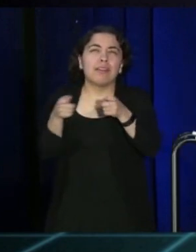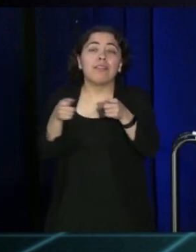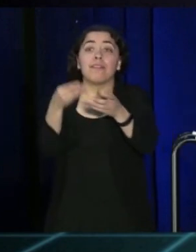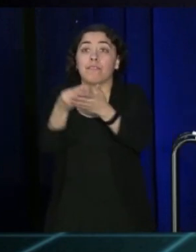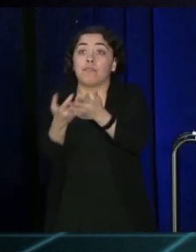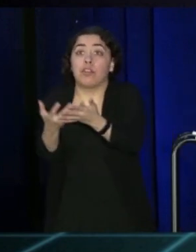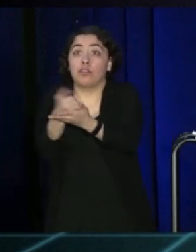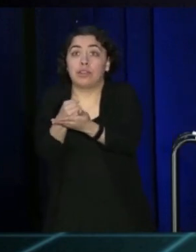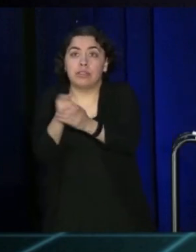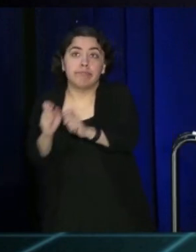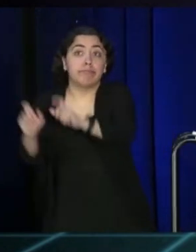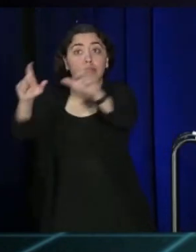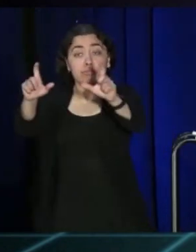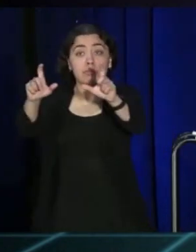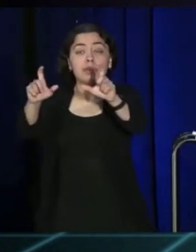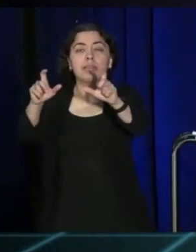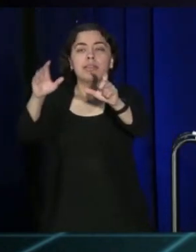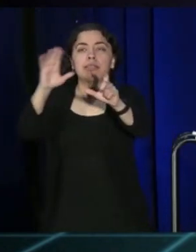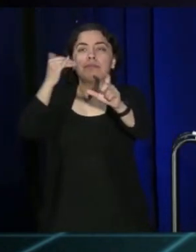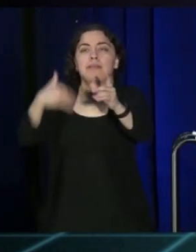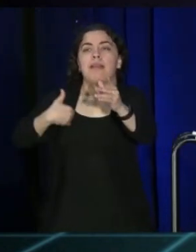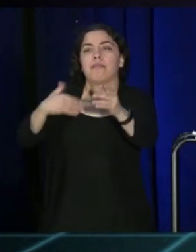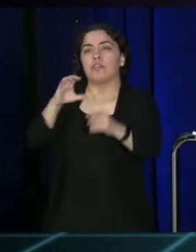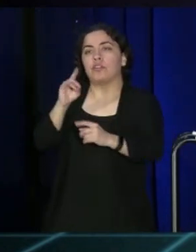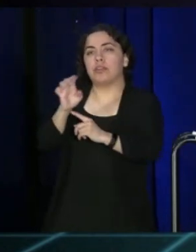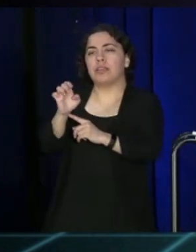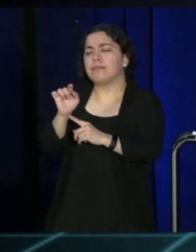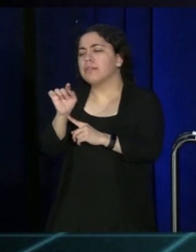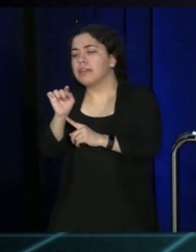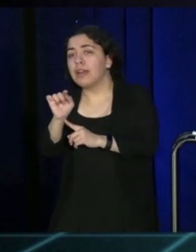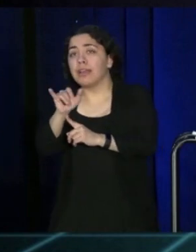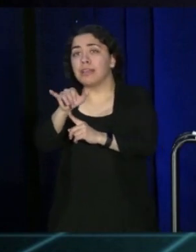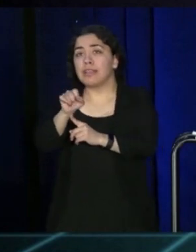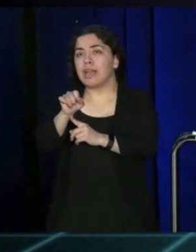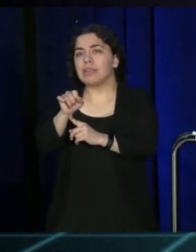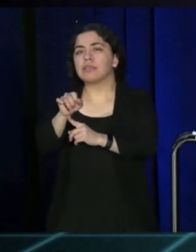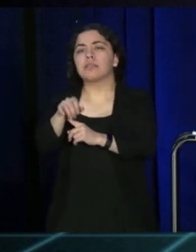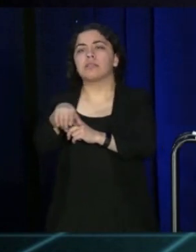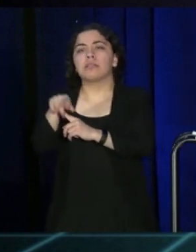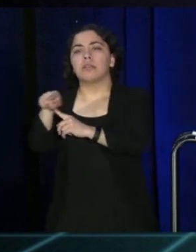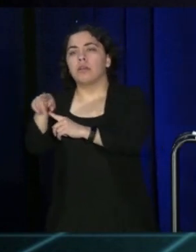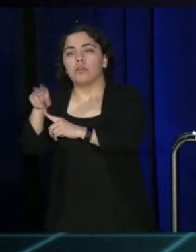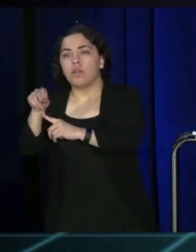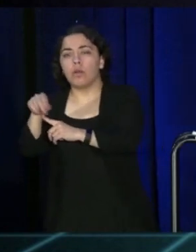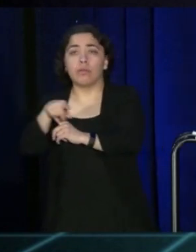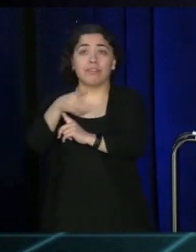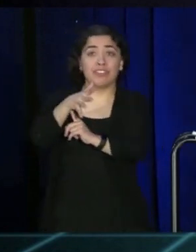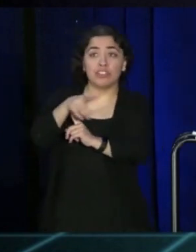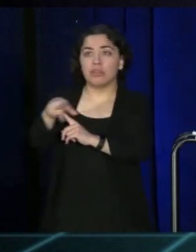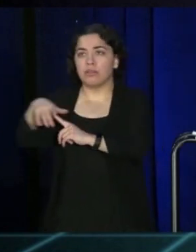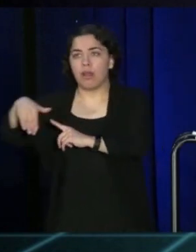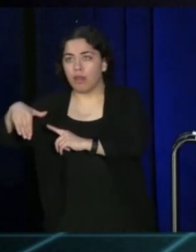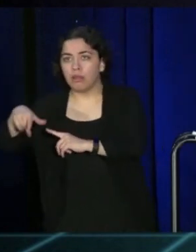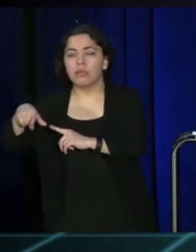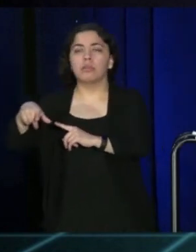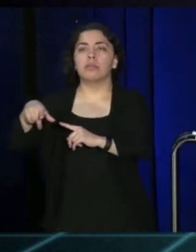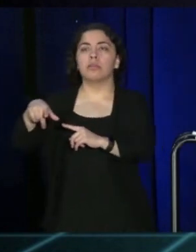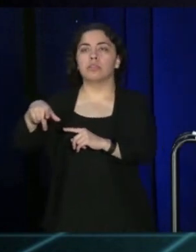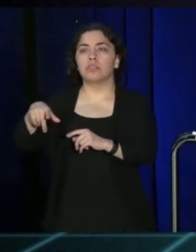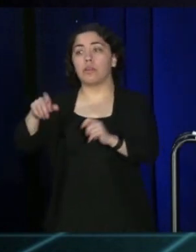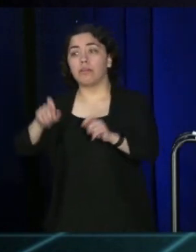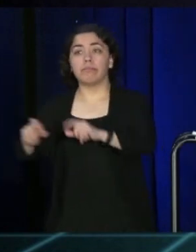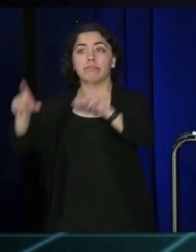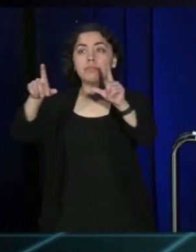banner is they have a cookie. When you say, no, I'm not going to, or I already did, or whatever, they'll update this cookie. And so you can literally just add